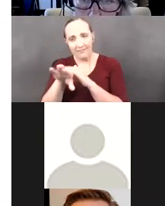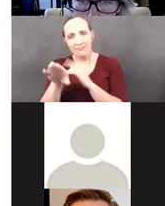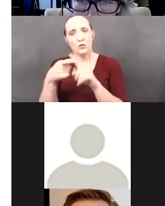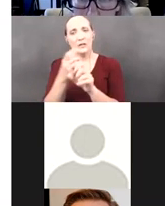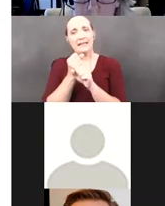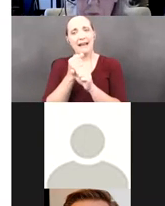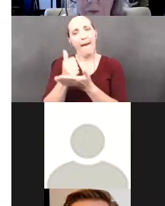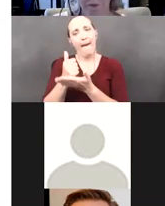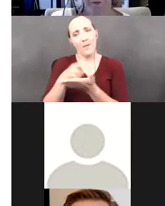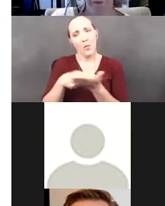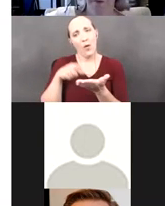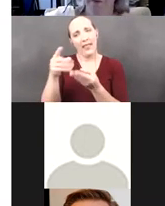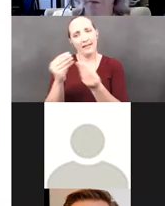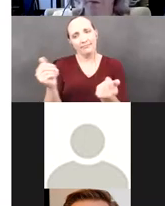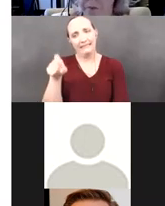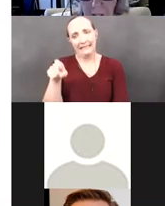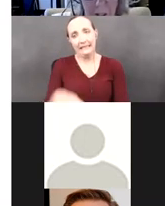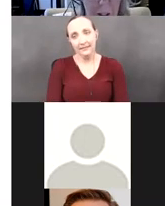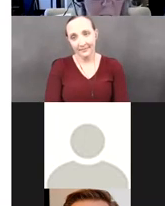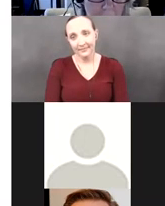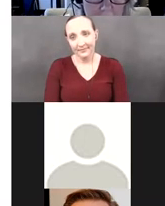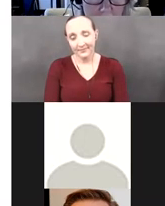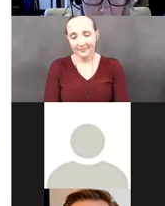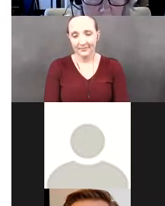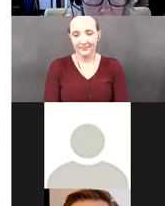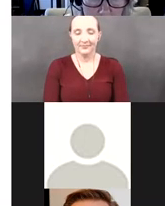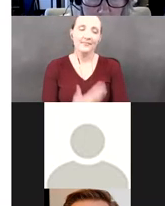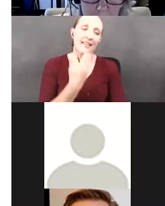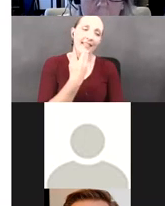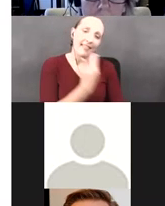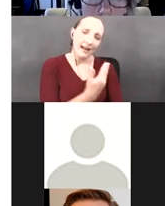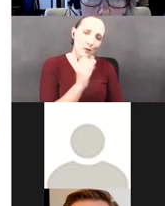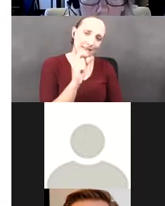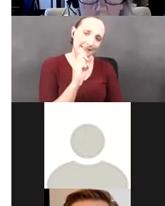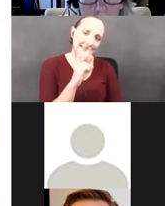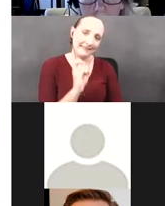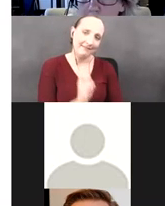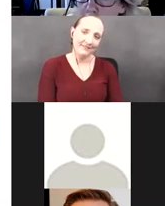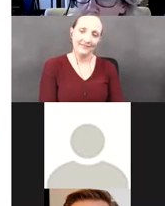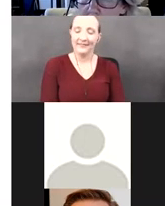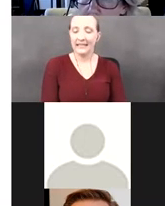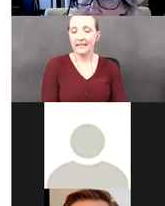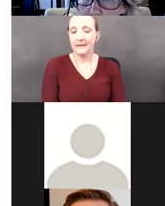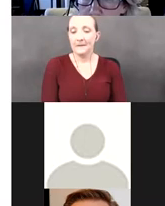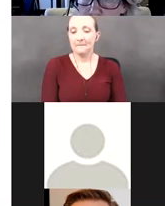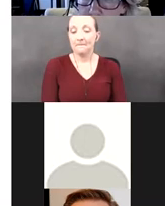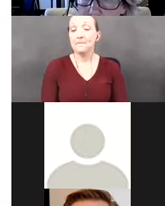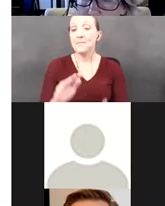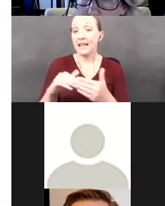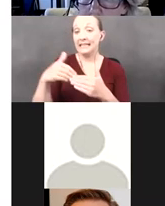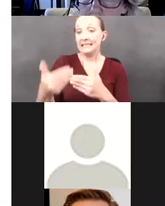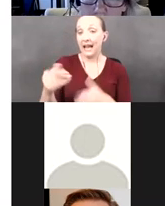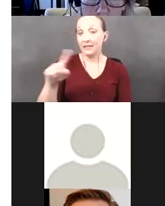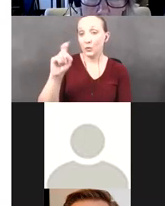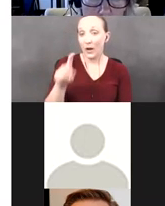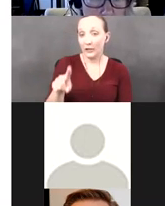that dispositivo y they're necesitan needing. ayuda, pueden llamar a esa línea de ayuda. Thank you, Steve. Gracias, Steve. Our next question